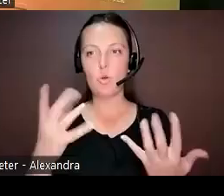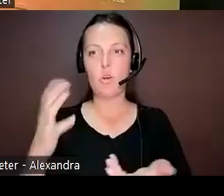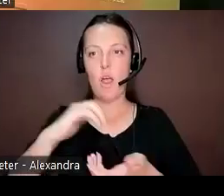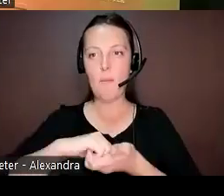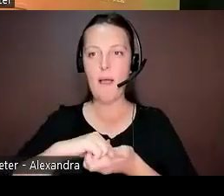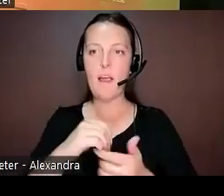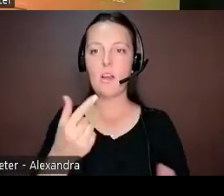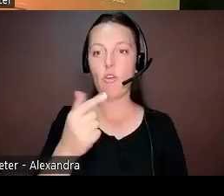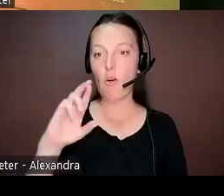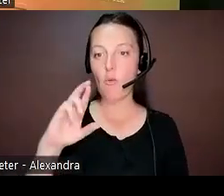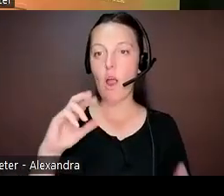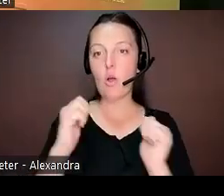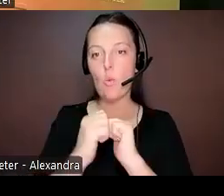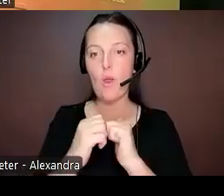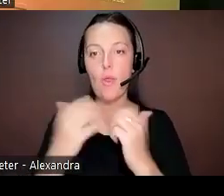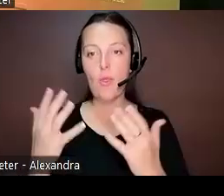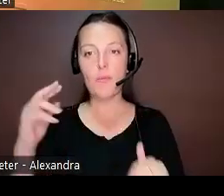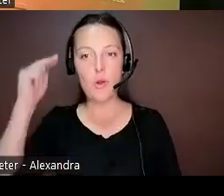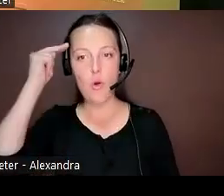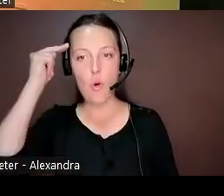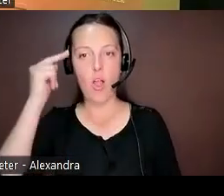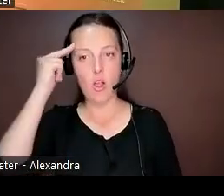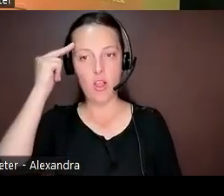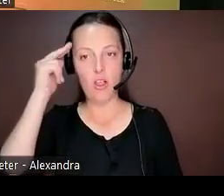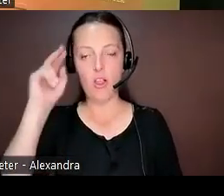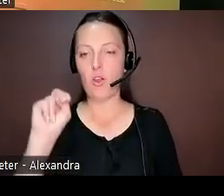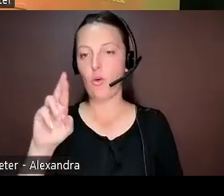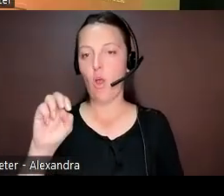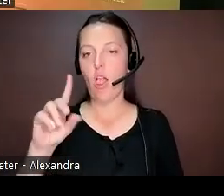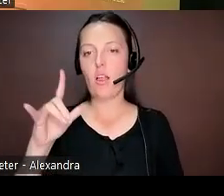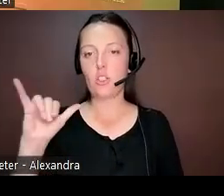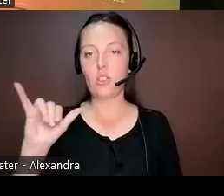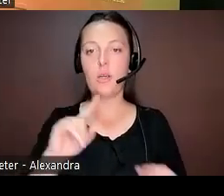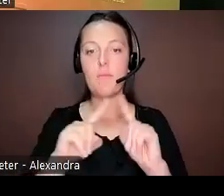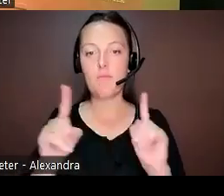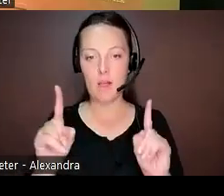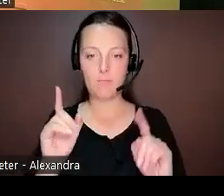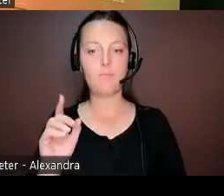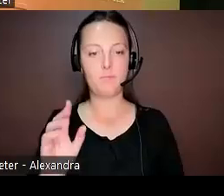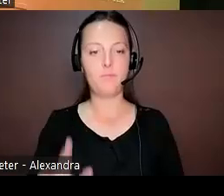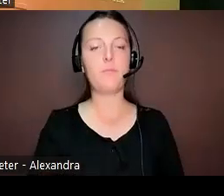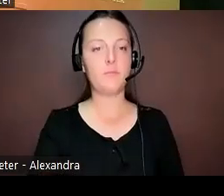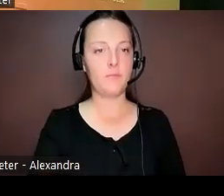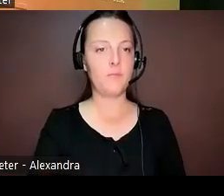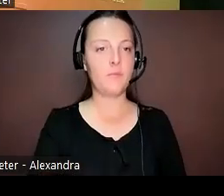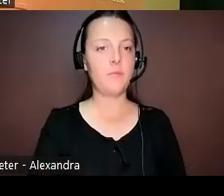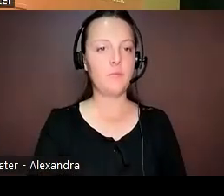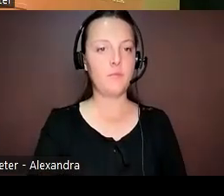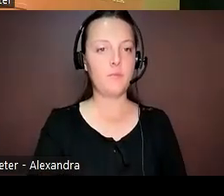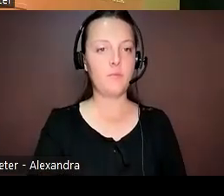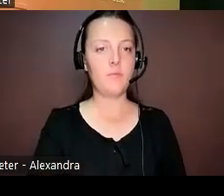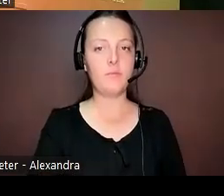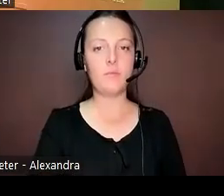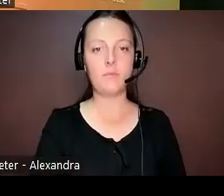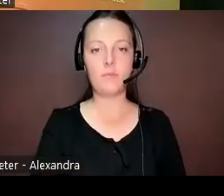neurology, but our endowed lecturer who was supposed to give a talk on functional neurological